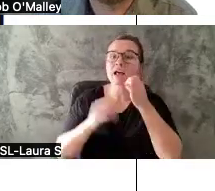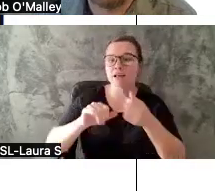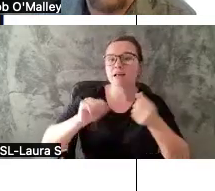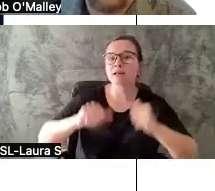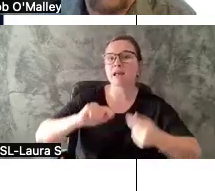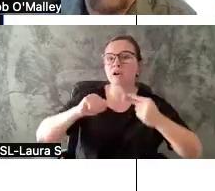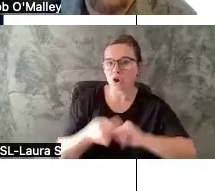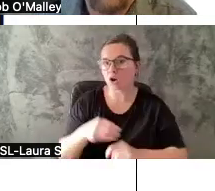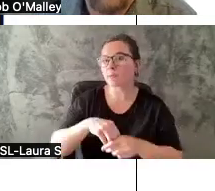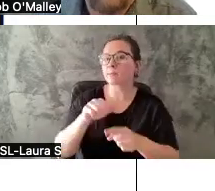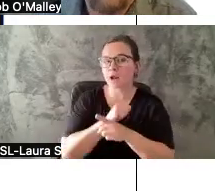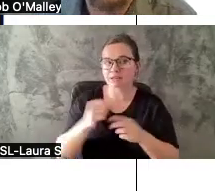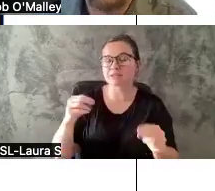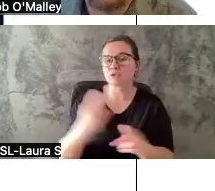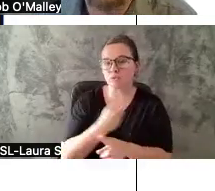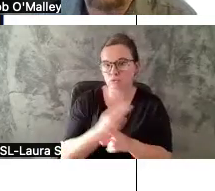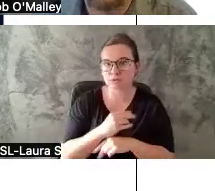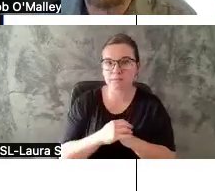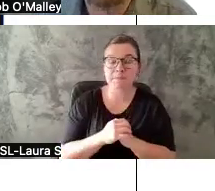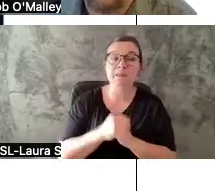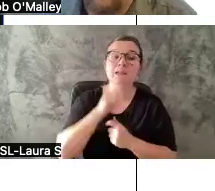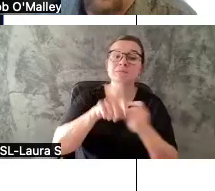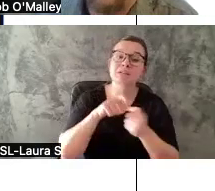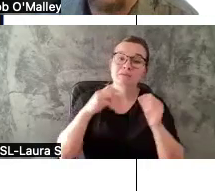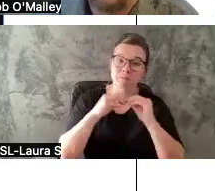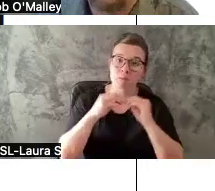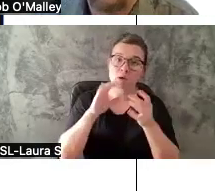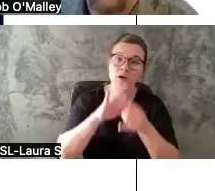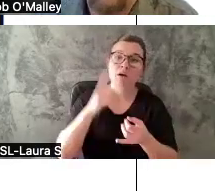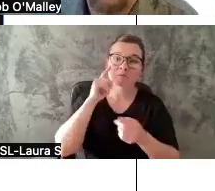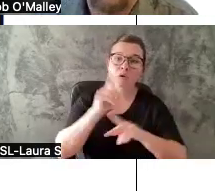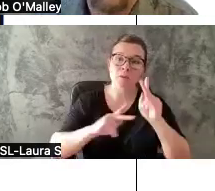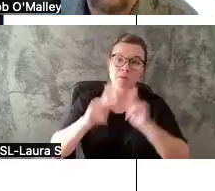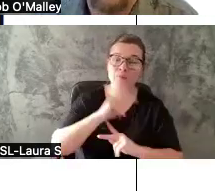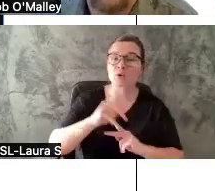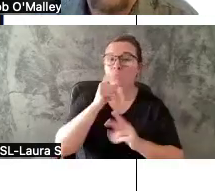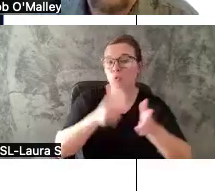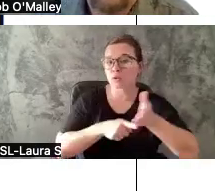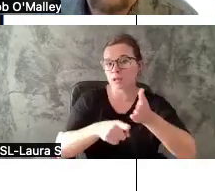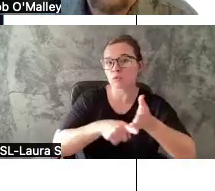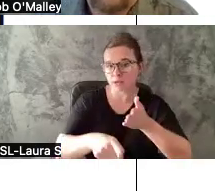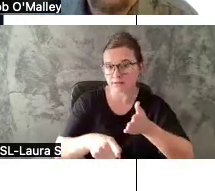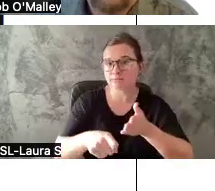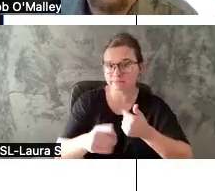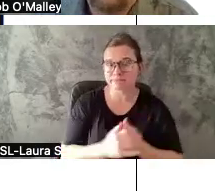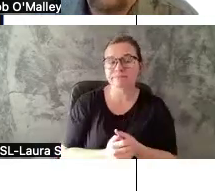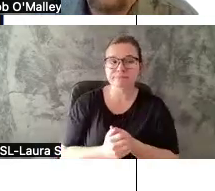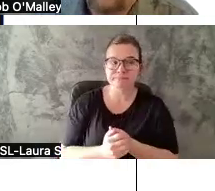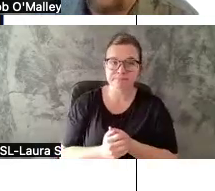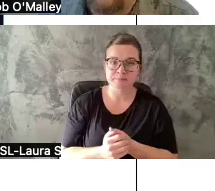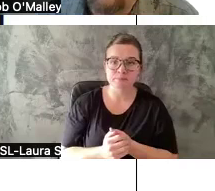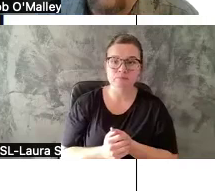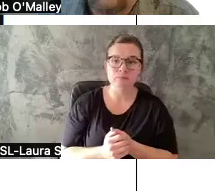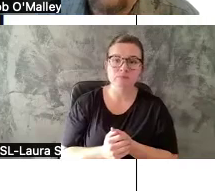in practice and application, particularly for often marginalized and minoritized communities. As noted